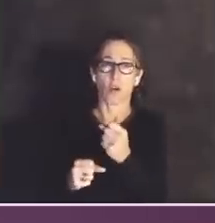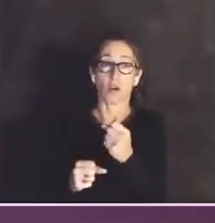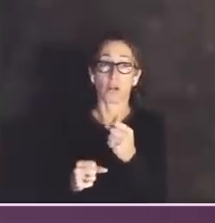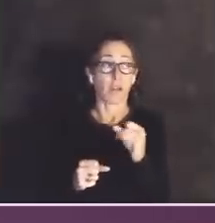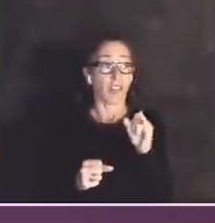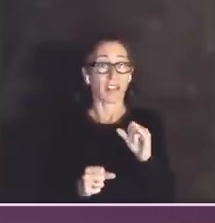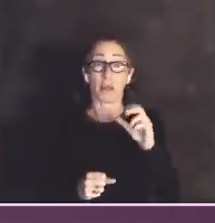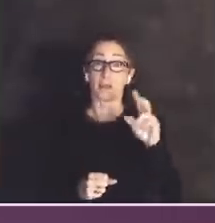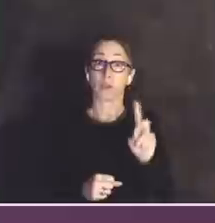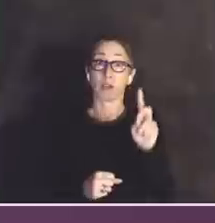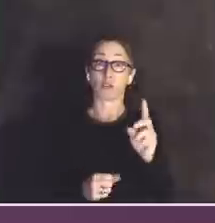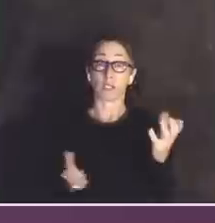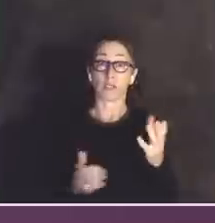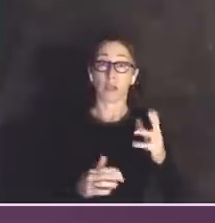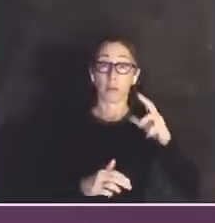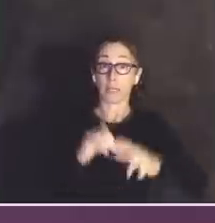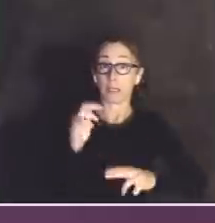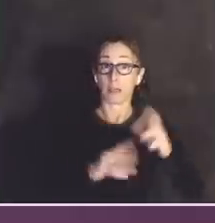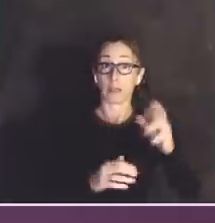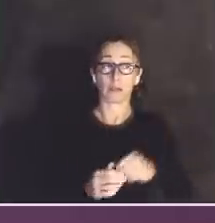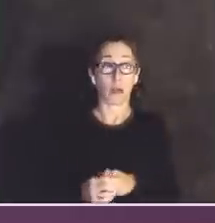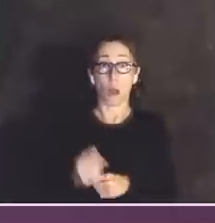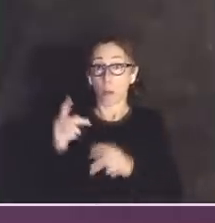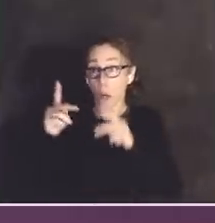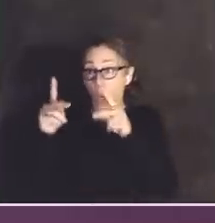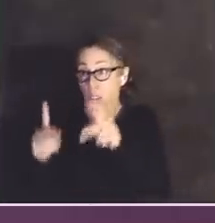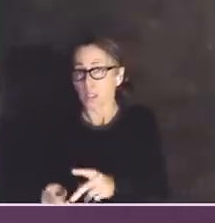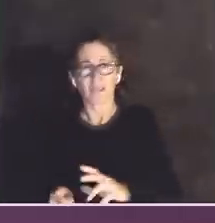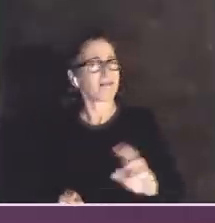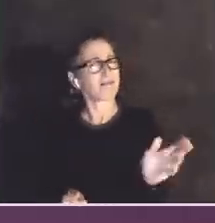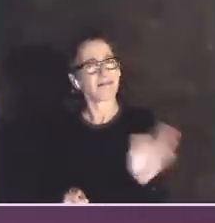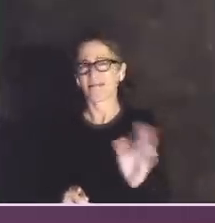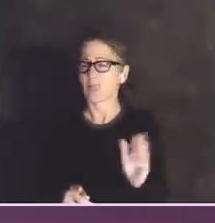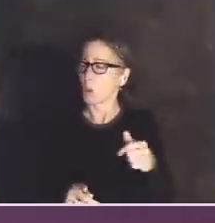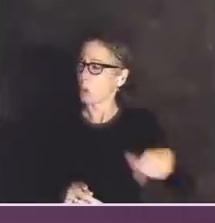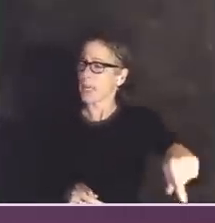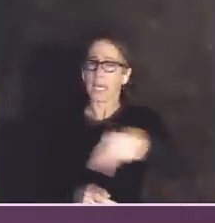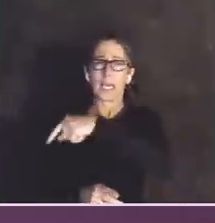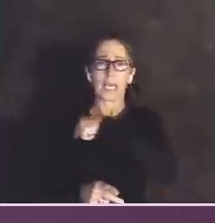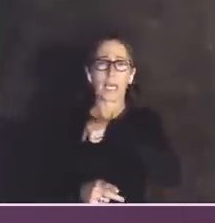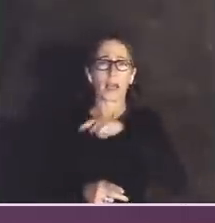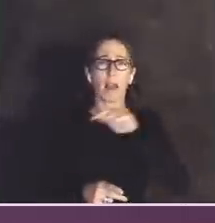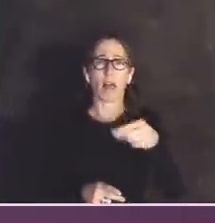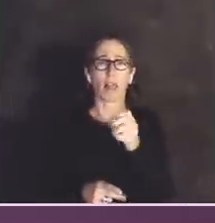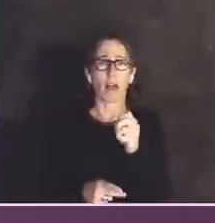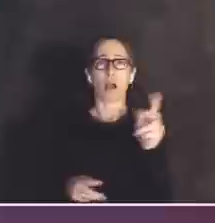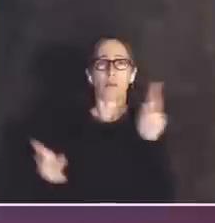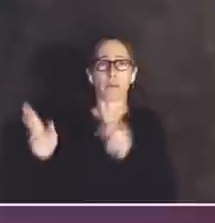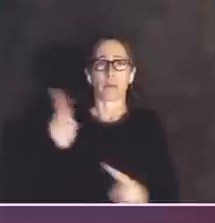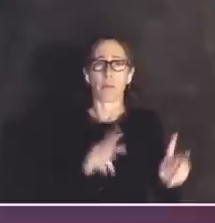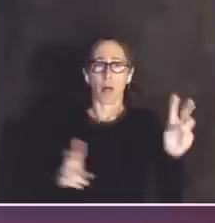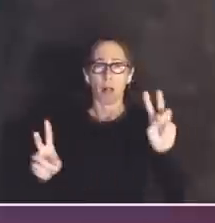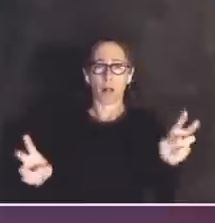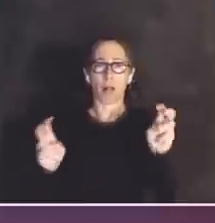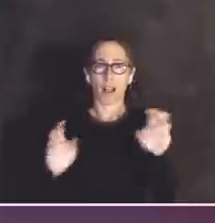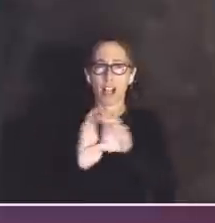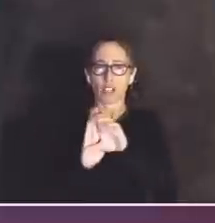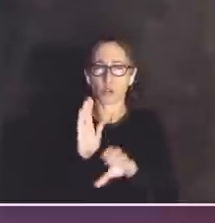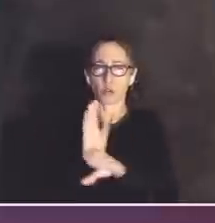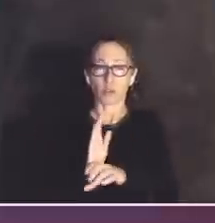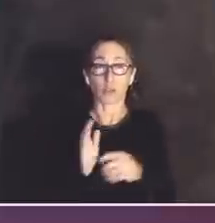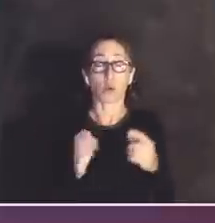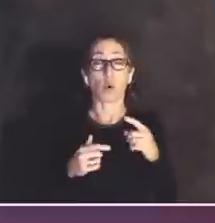It's not someone. It is us, the people. We, the people. When we stand up, when we come